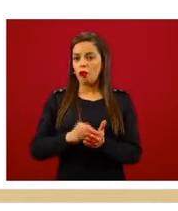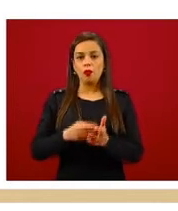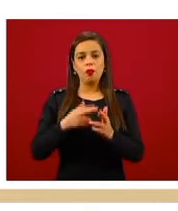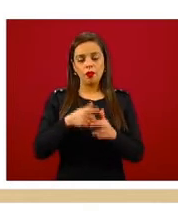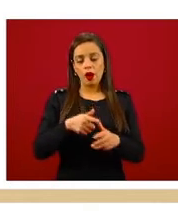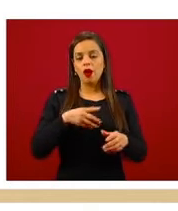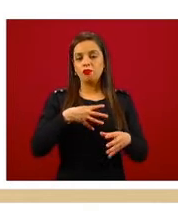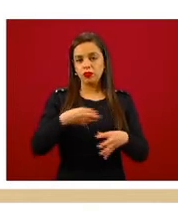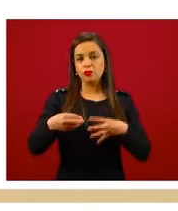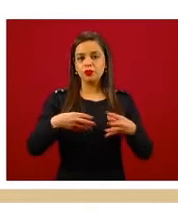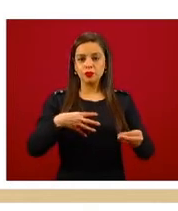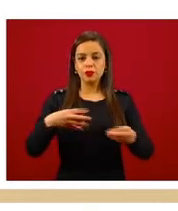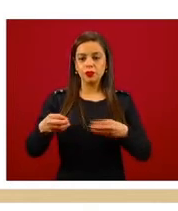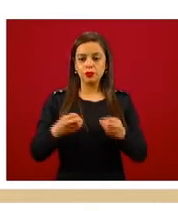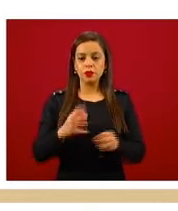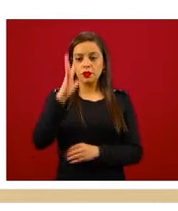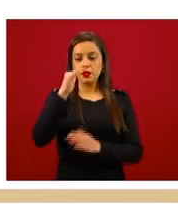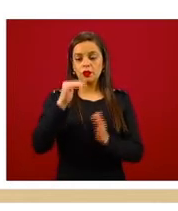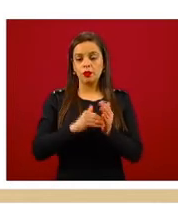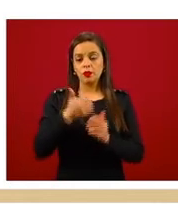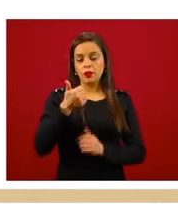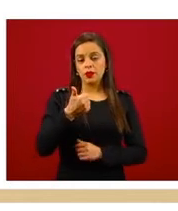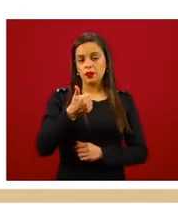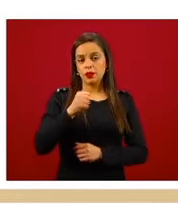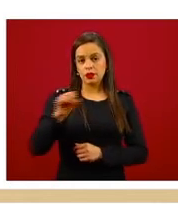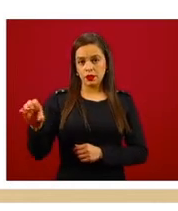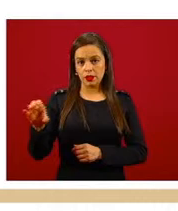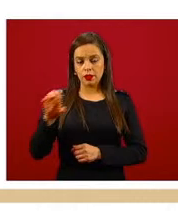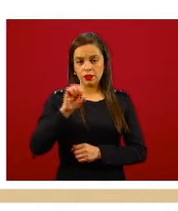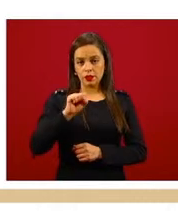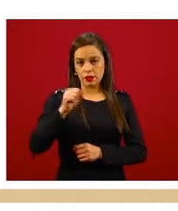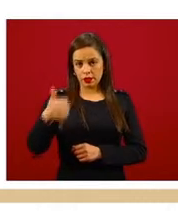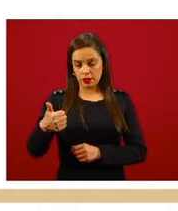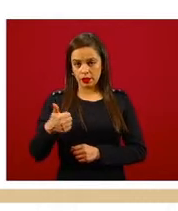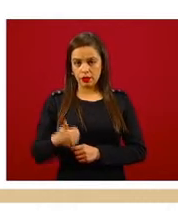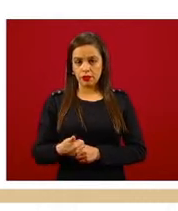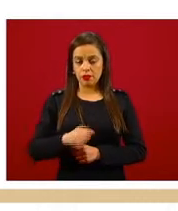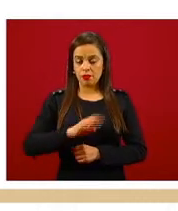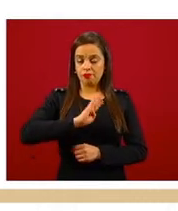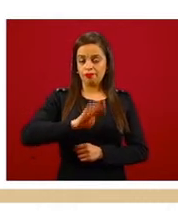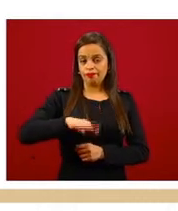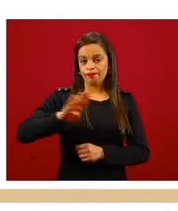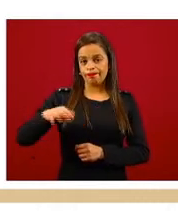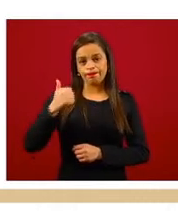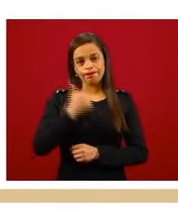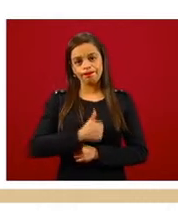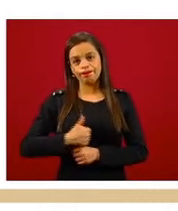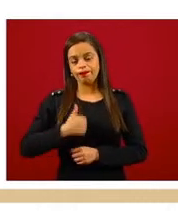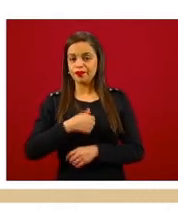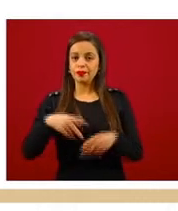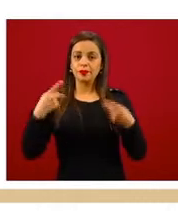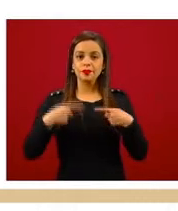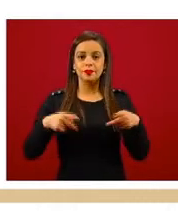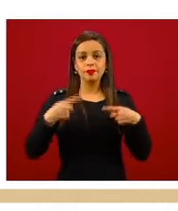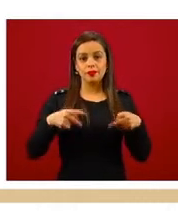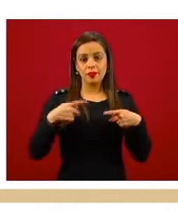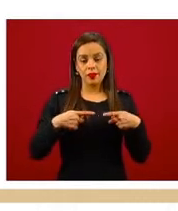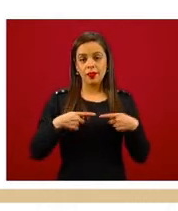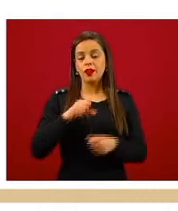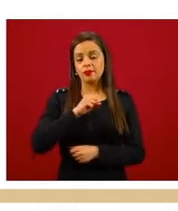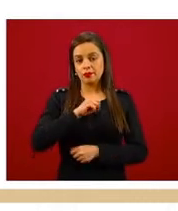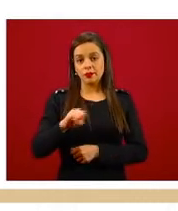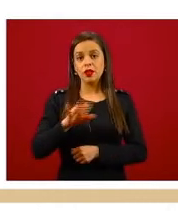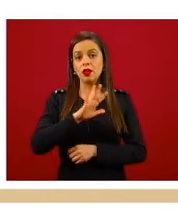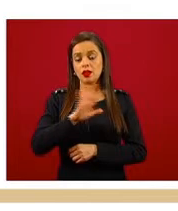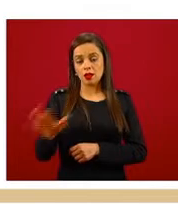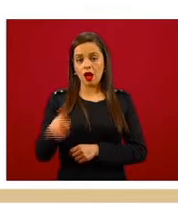to scale. 5.666 We have also las had defunciones ocurridas 5,666 y que han sido diseases confirmadas